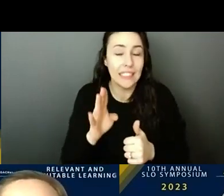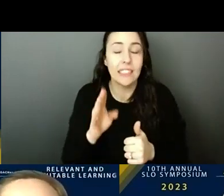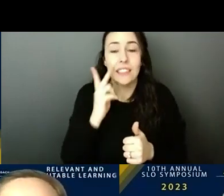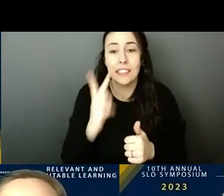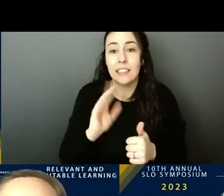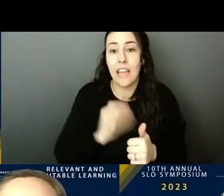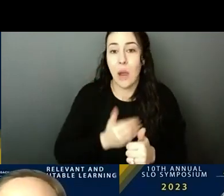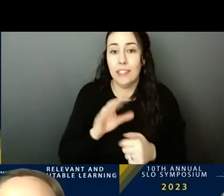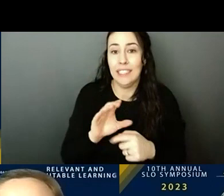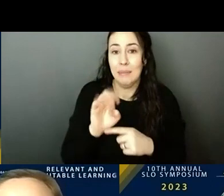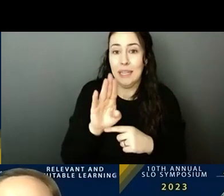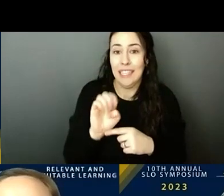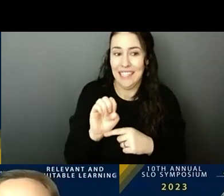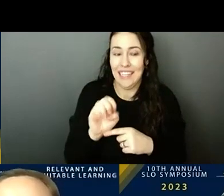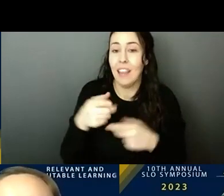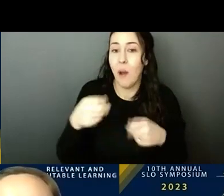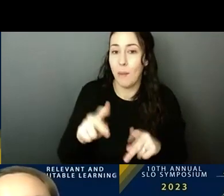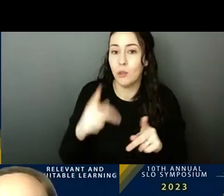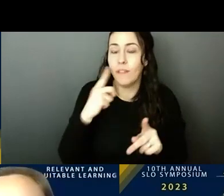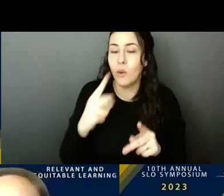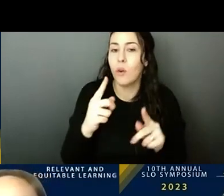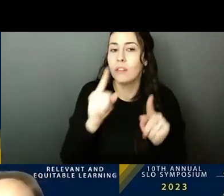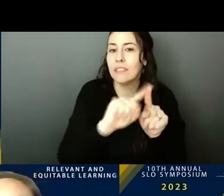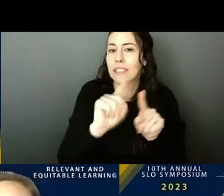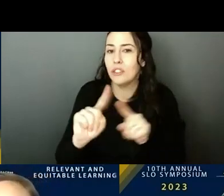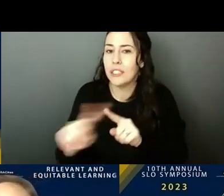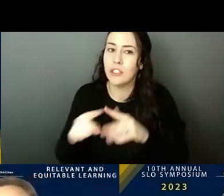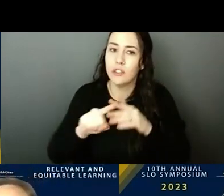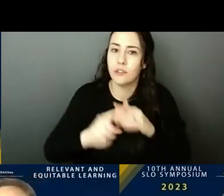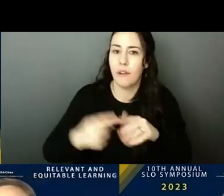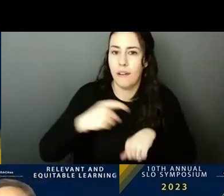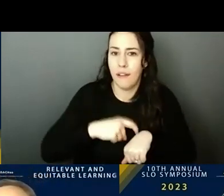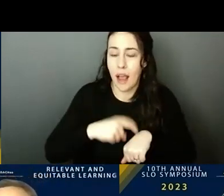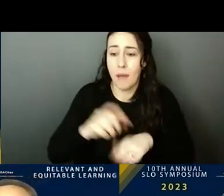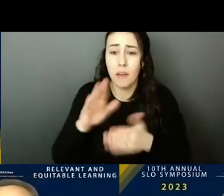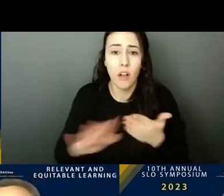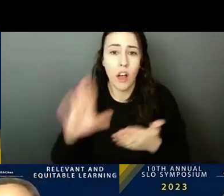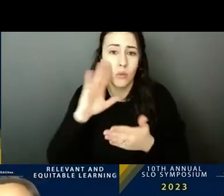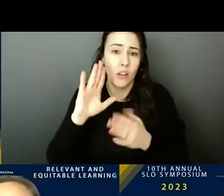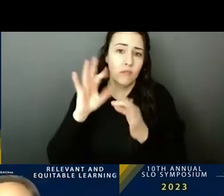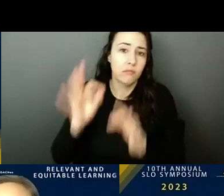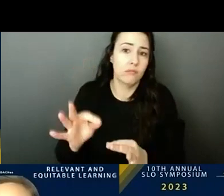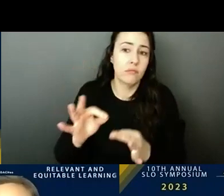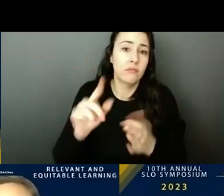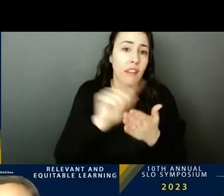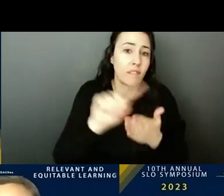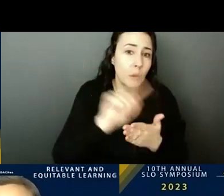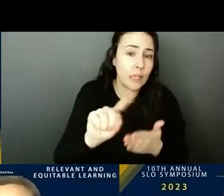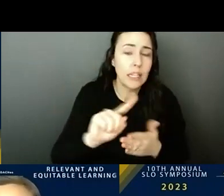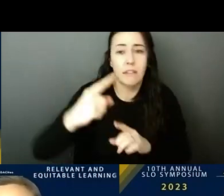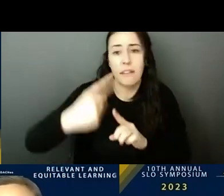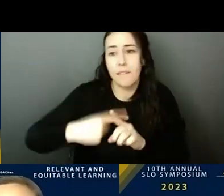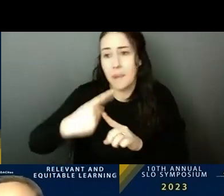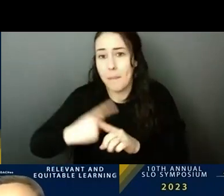for multiple starts. Now, colleges will decide if they want to do, is it weekly, is it monthly, or what the case might be